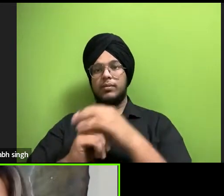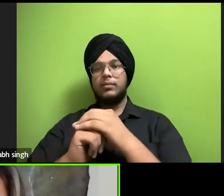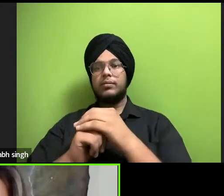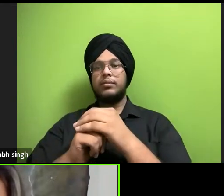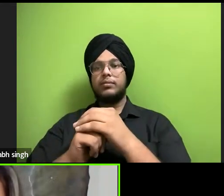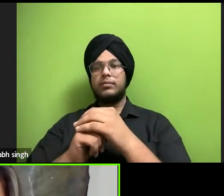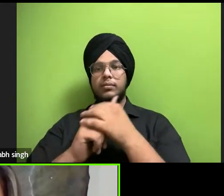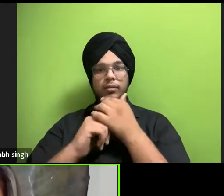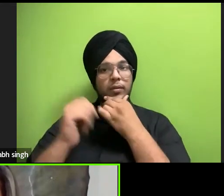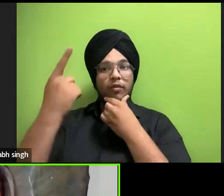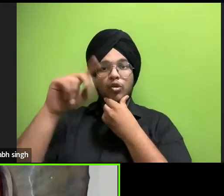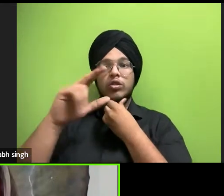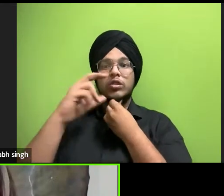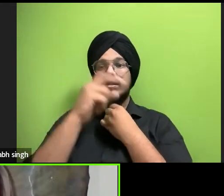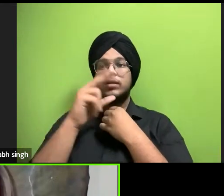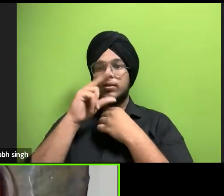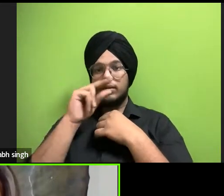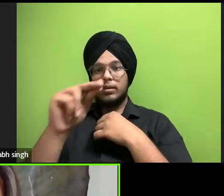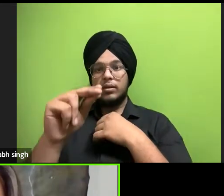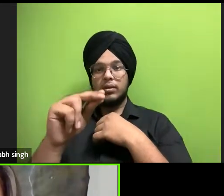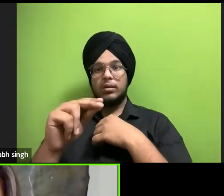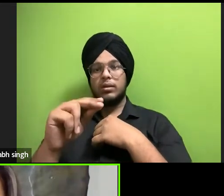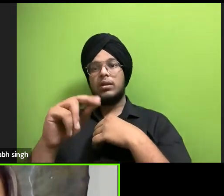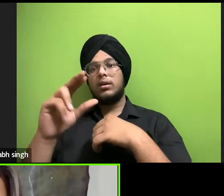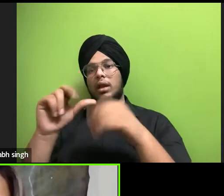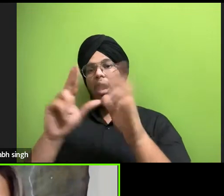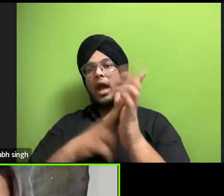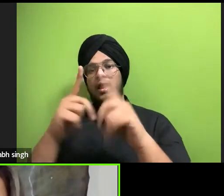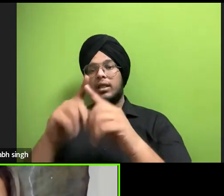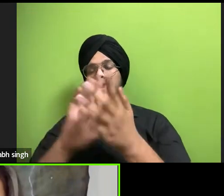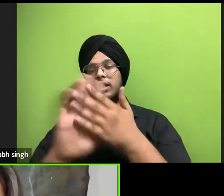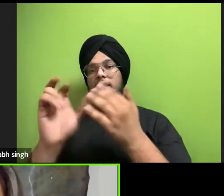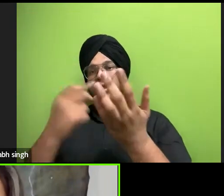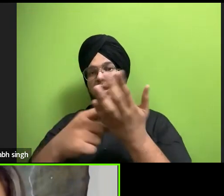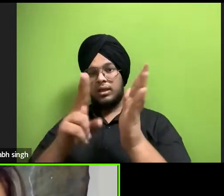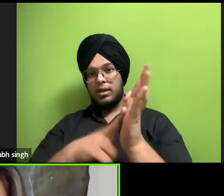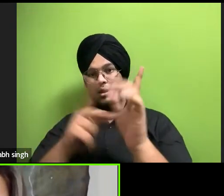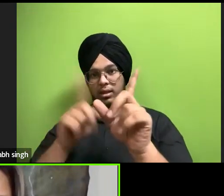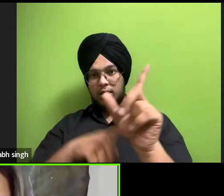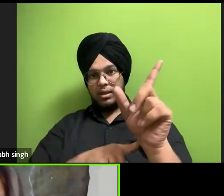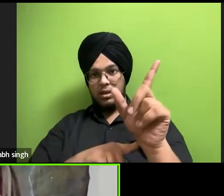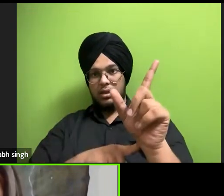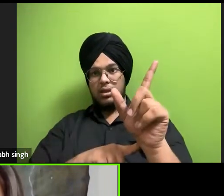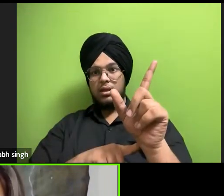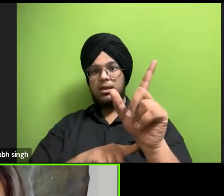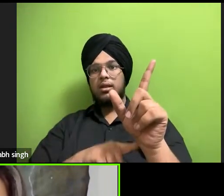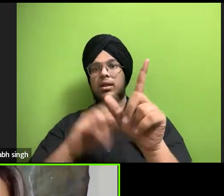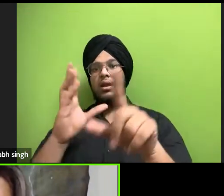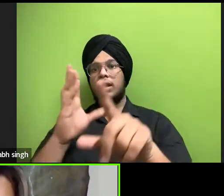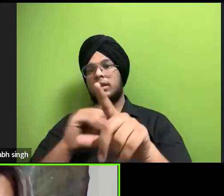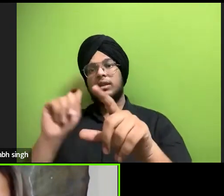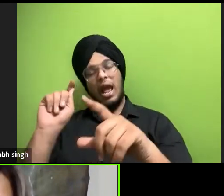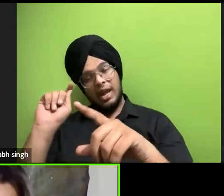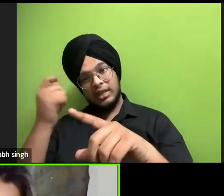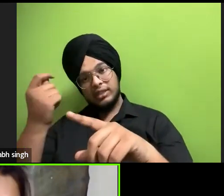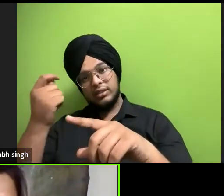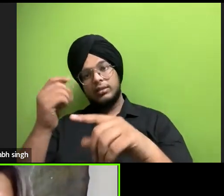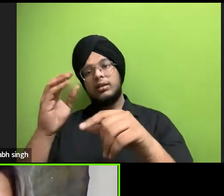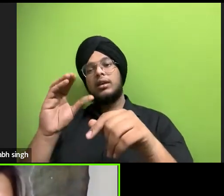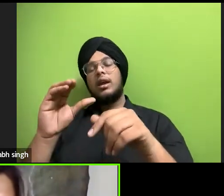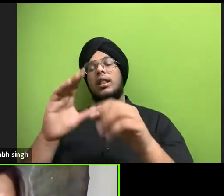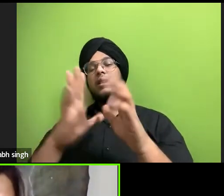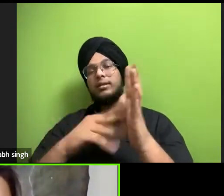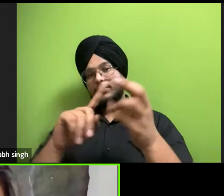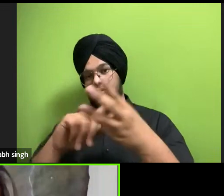So the spoken languages are Cantonese, Mandarin or Putonghua, and English, because this is very,